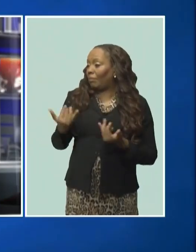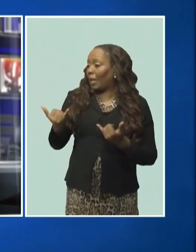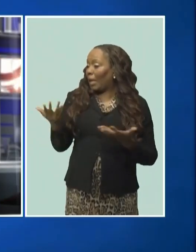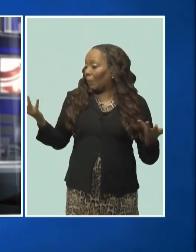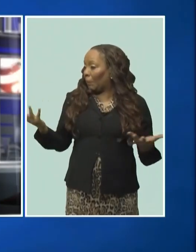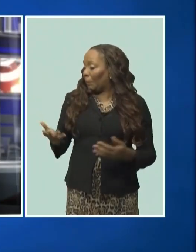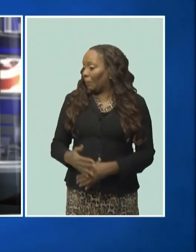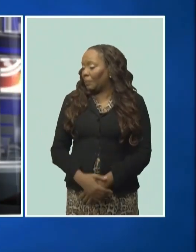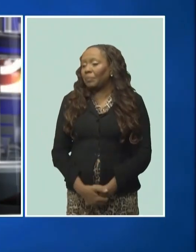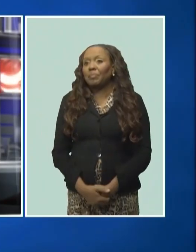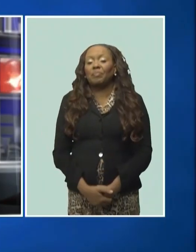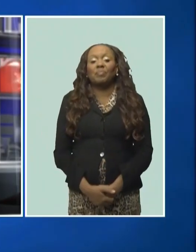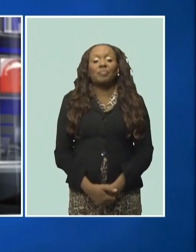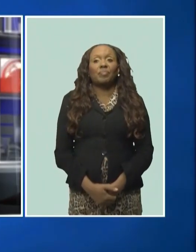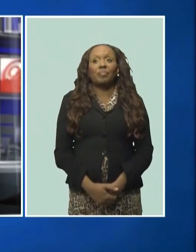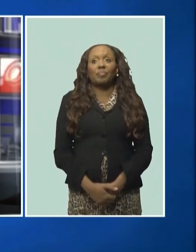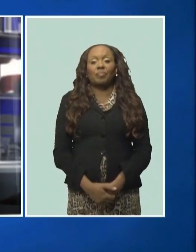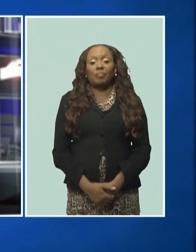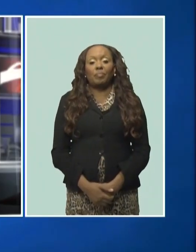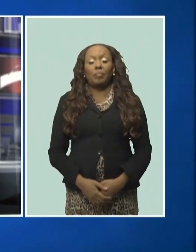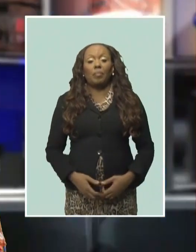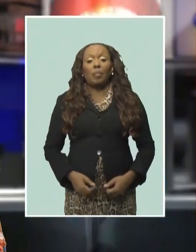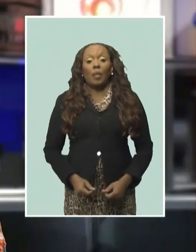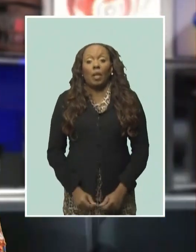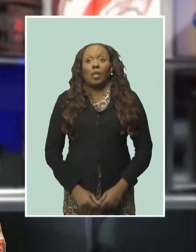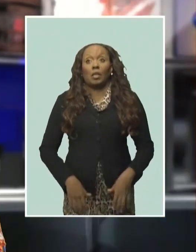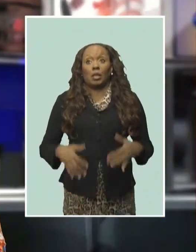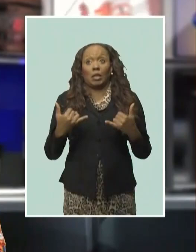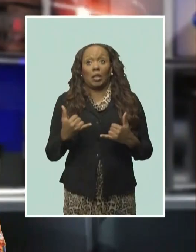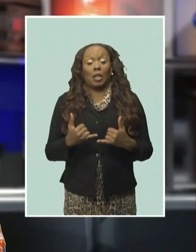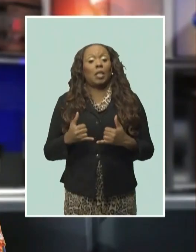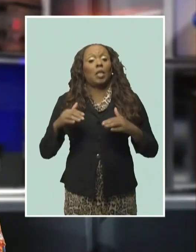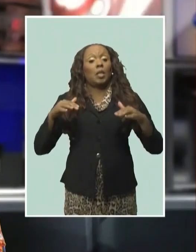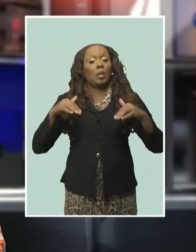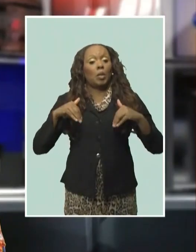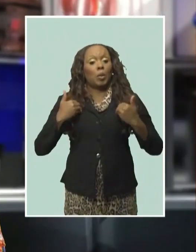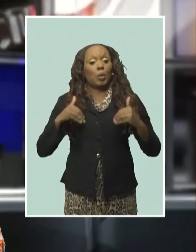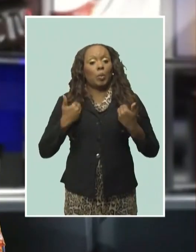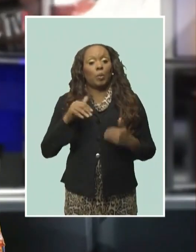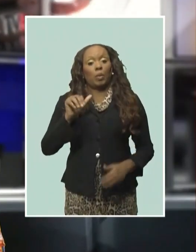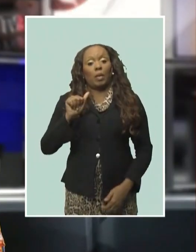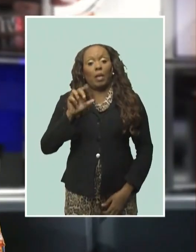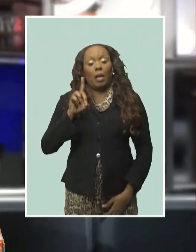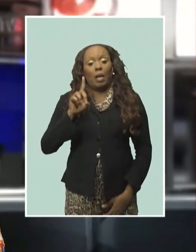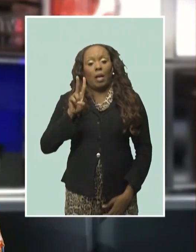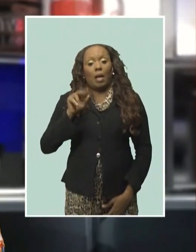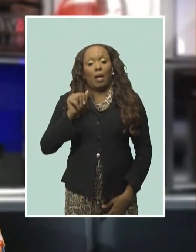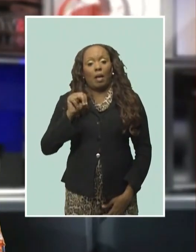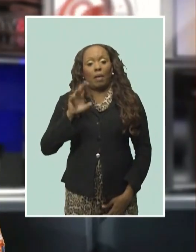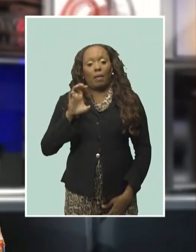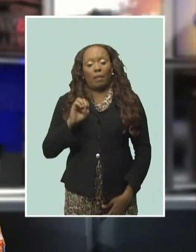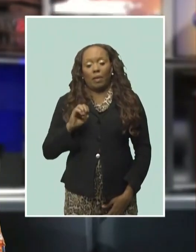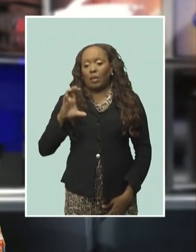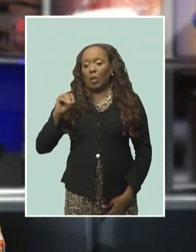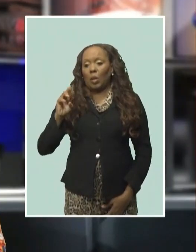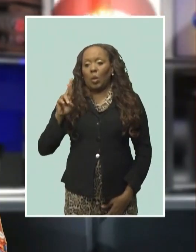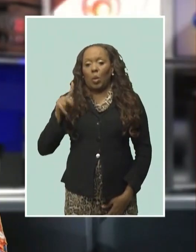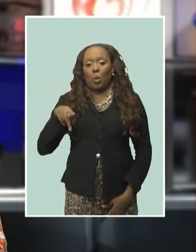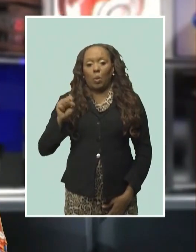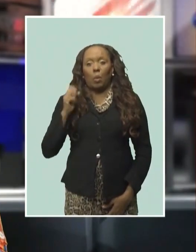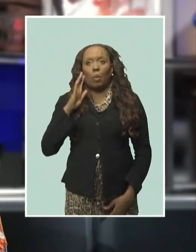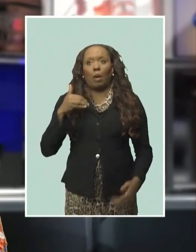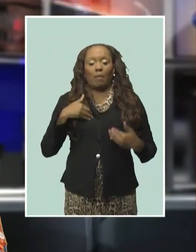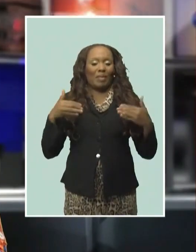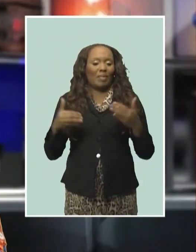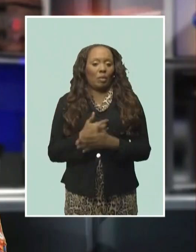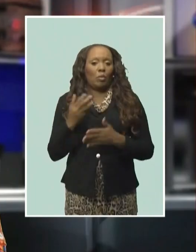today? Lisa, today we heard that the Barbados Youth Advanced Corps is expected to have a new facility to call home in 2 years. The